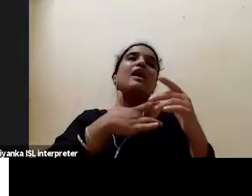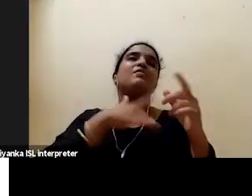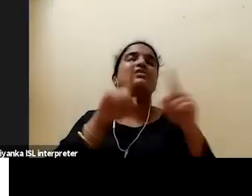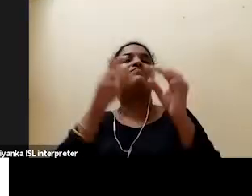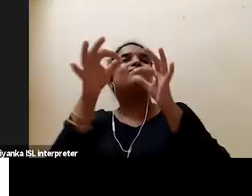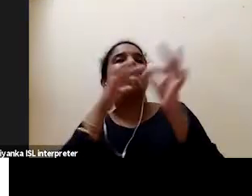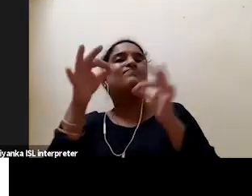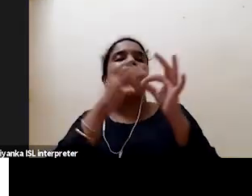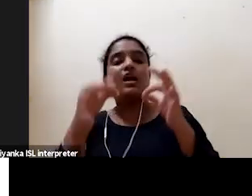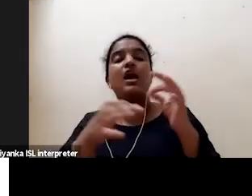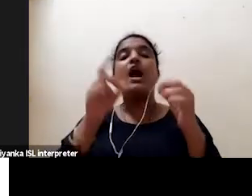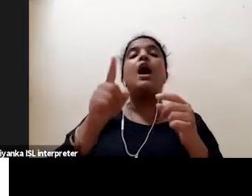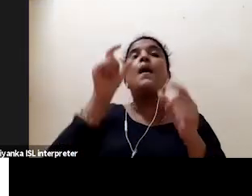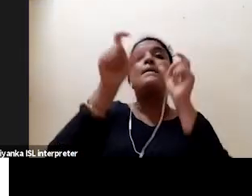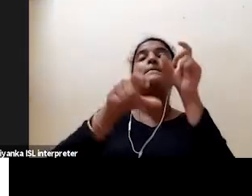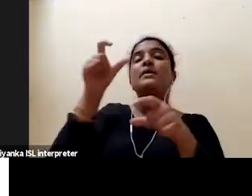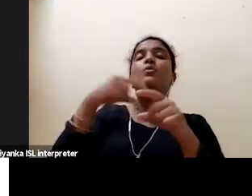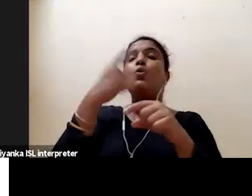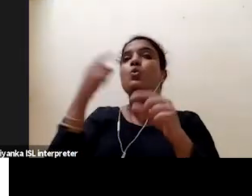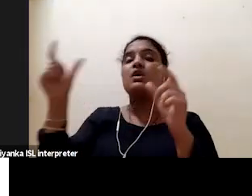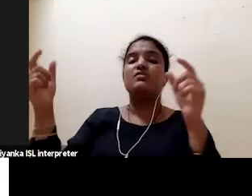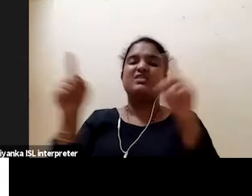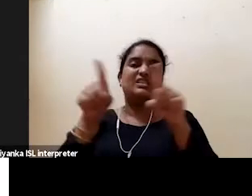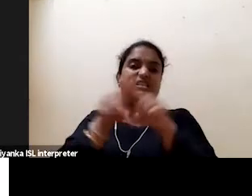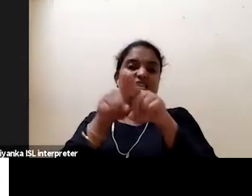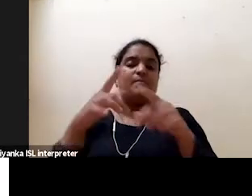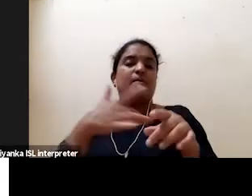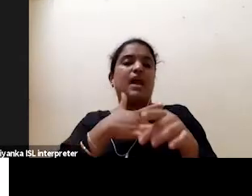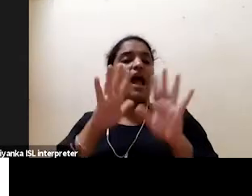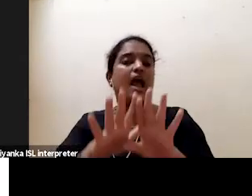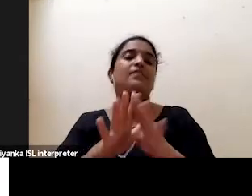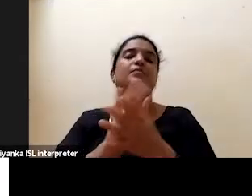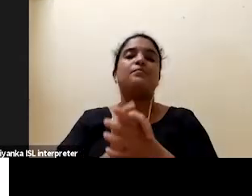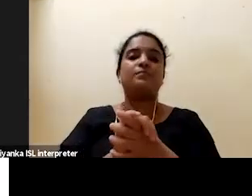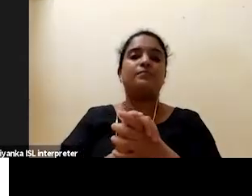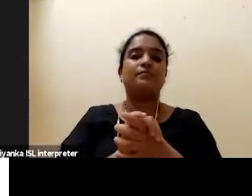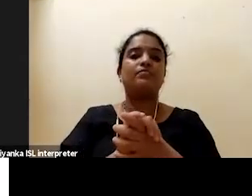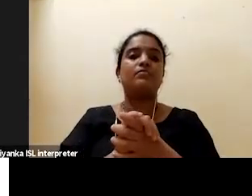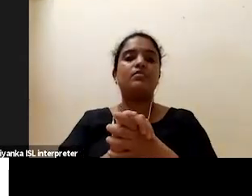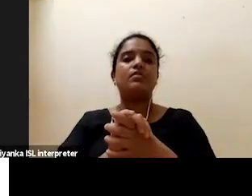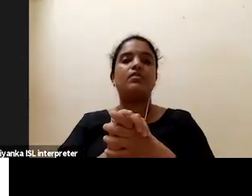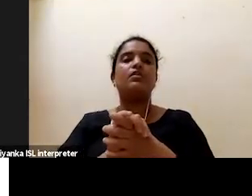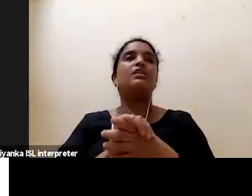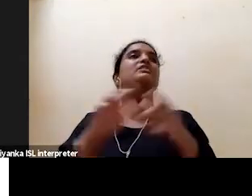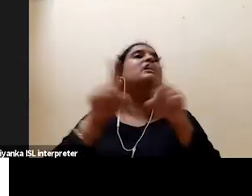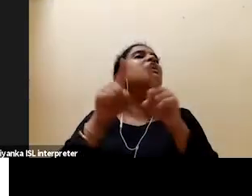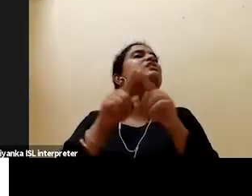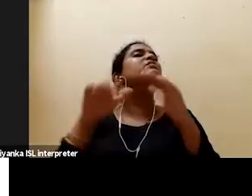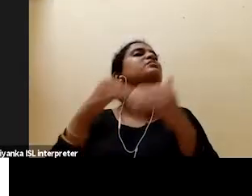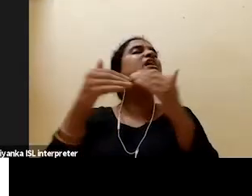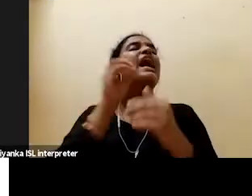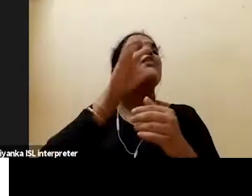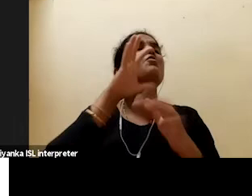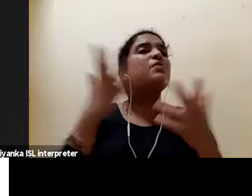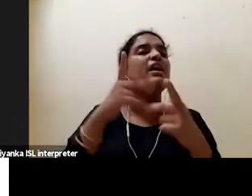restaurant below. So that's when that vital piece of information is coming there, but then you have to announce upfront that I'm giving you this vital piece of